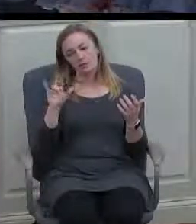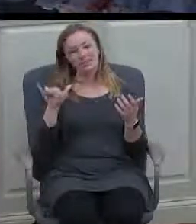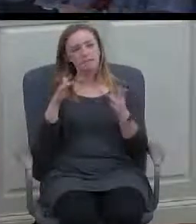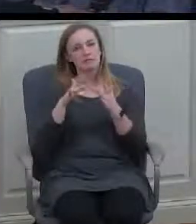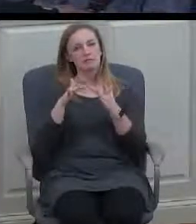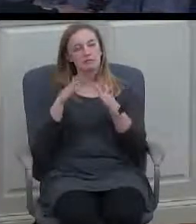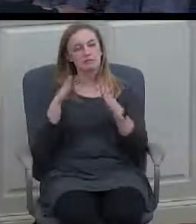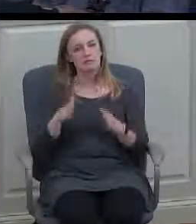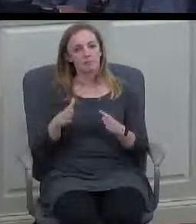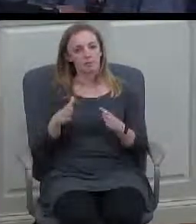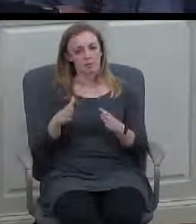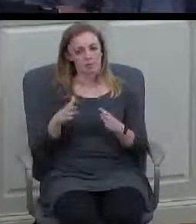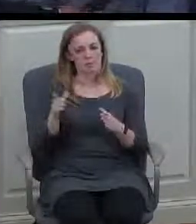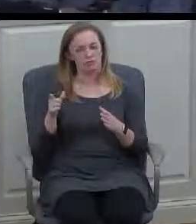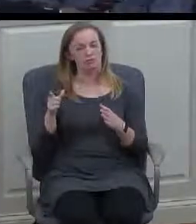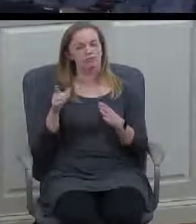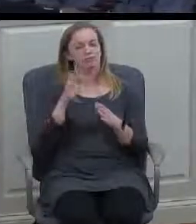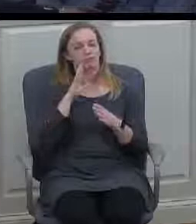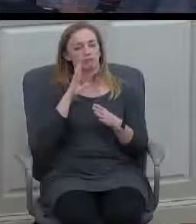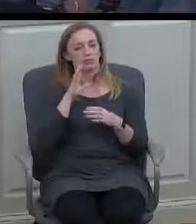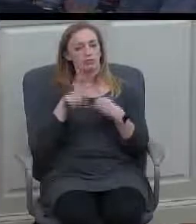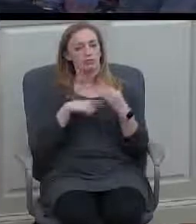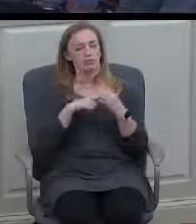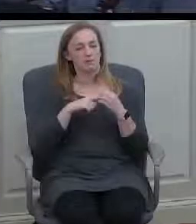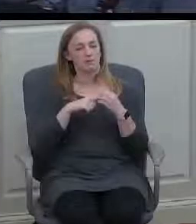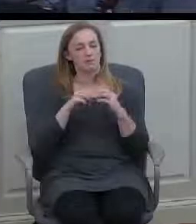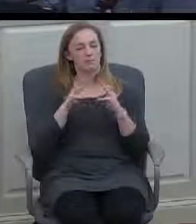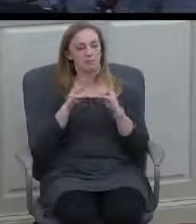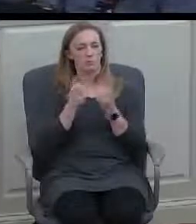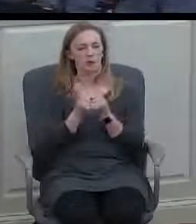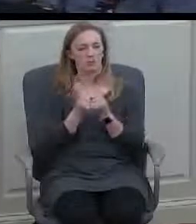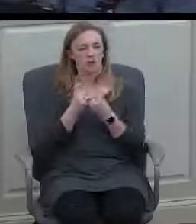workshop on poverty. Okay.